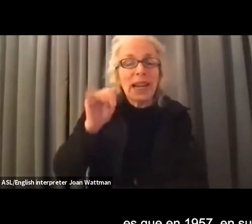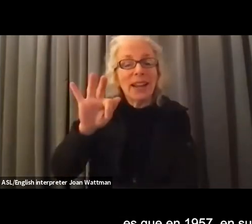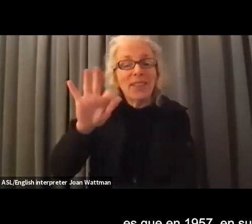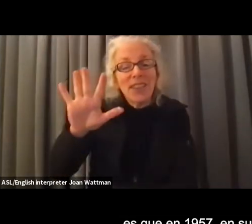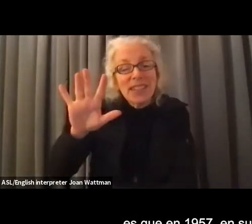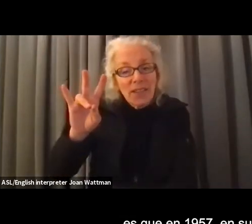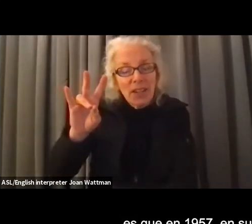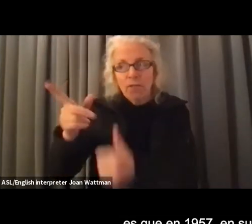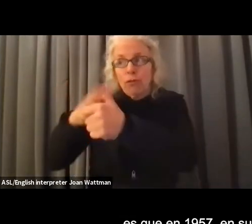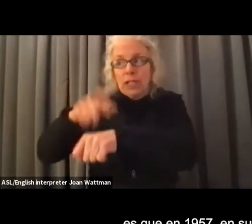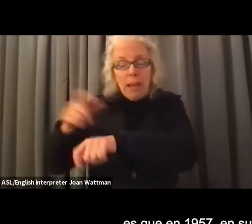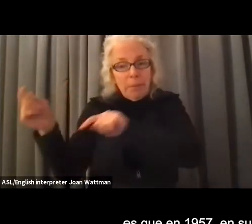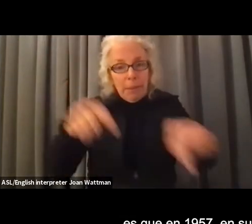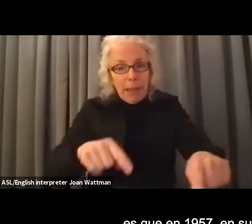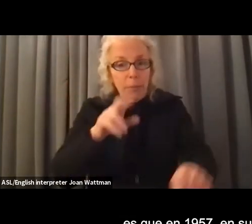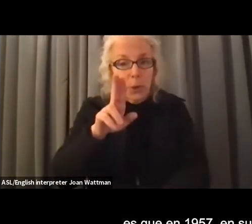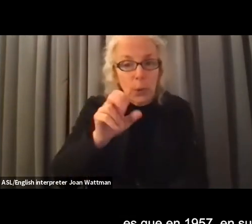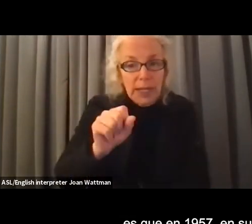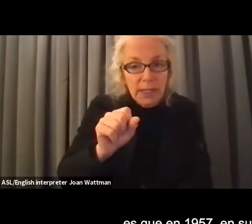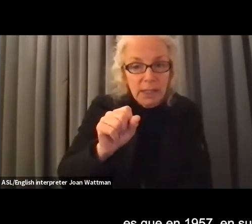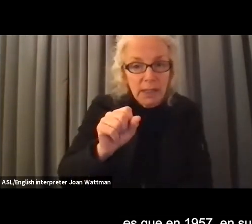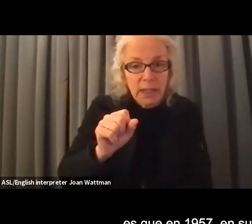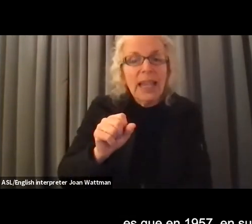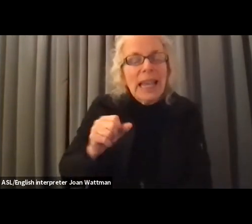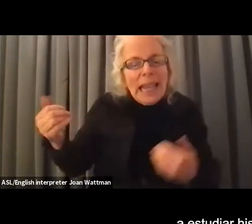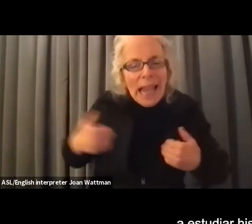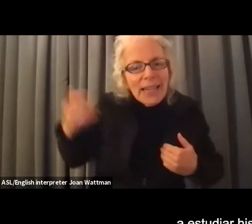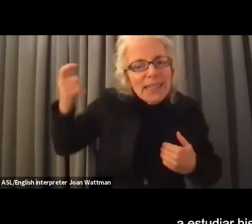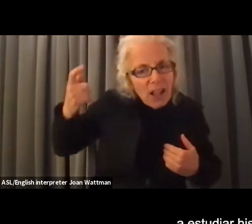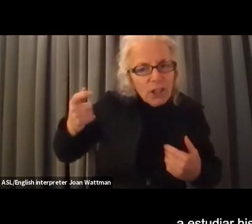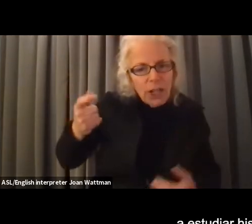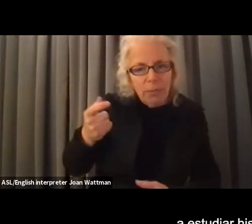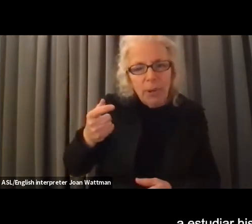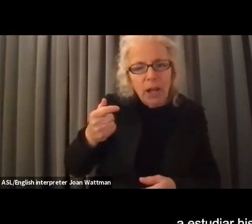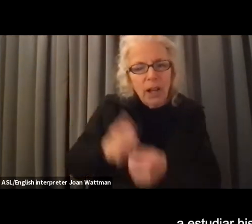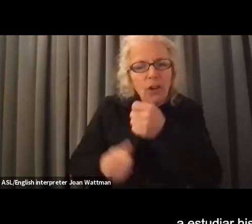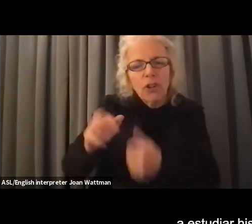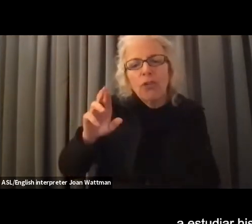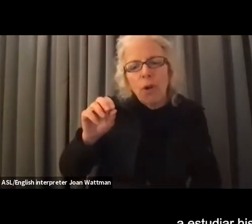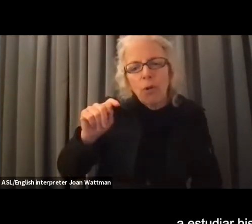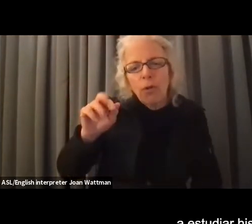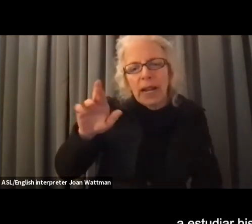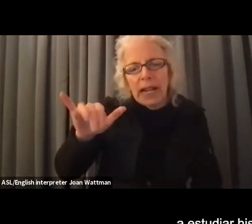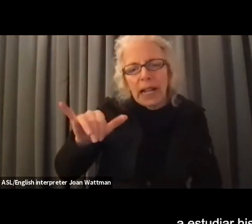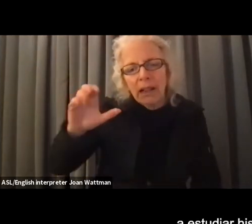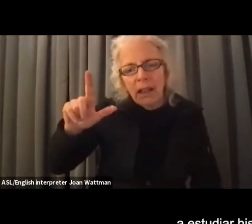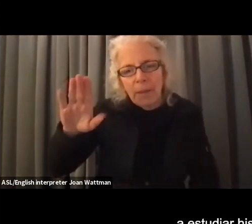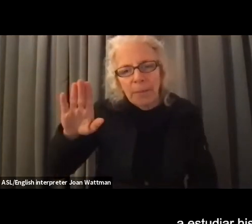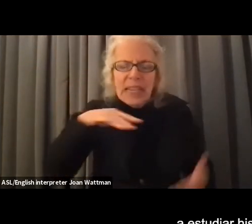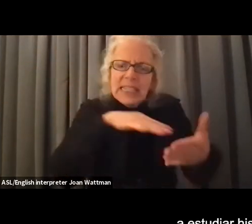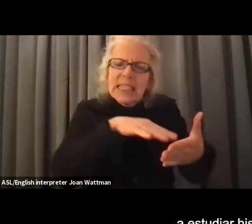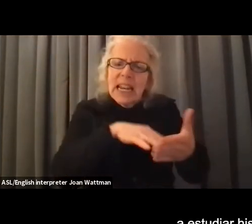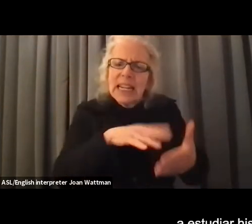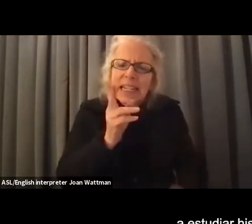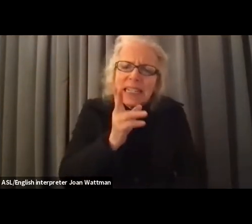first trip to the United States on a Rotary scholarship to study history, he came to study history at